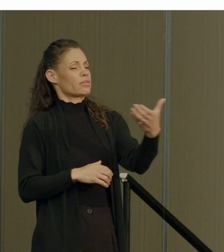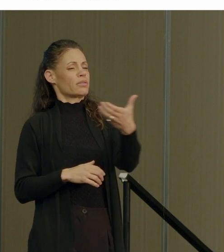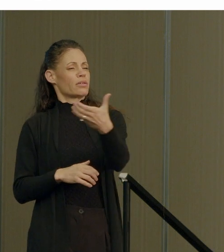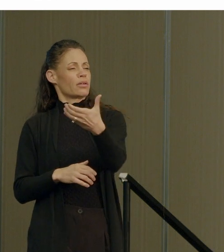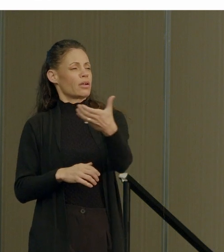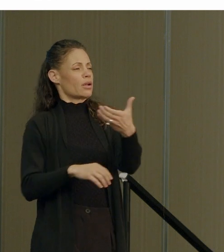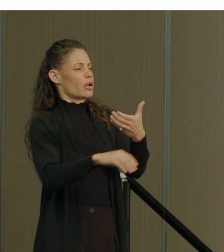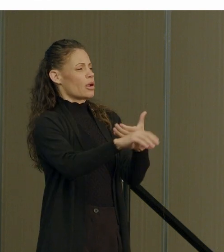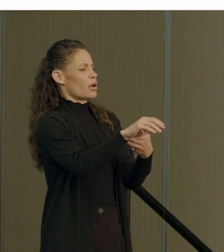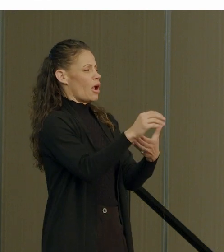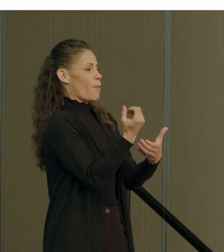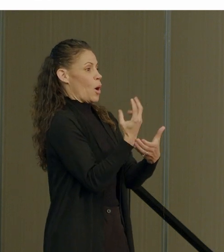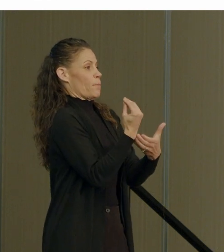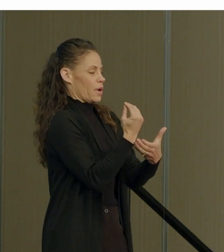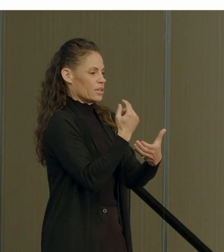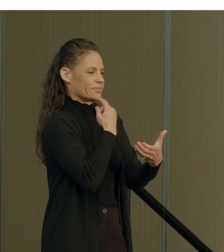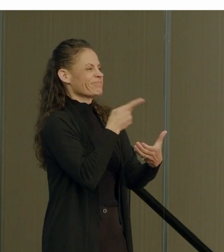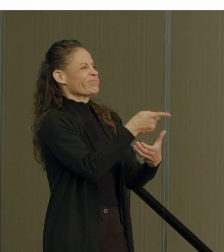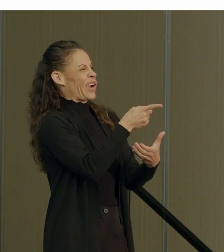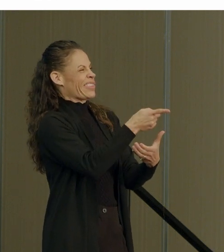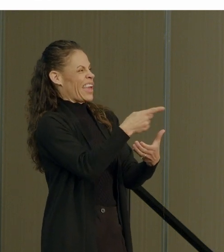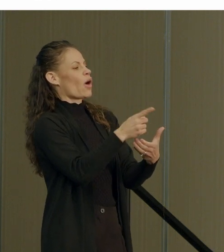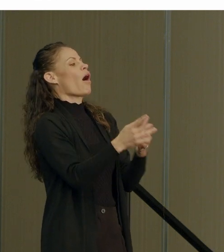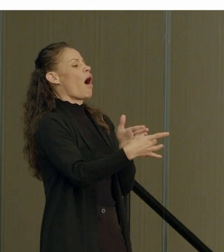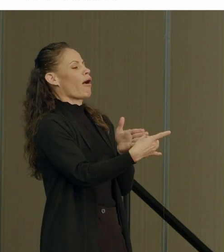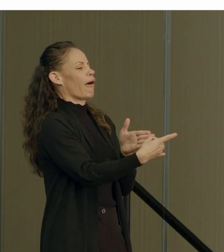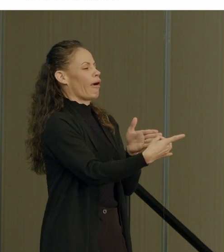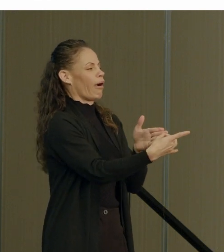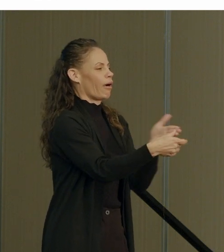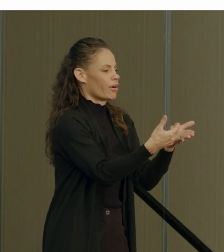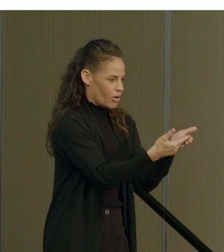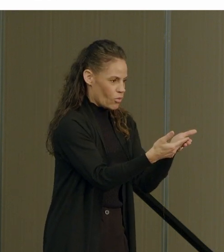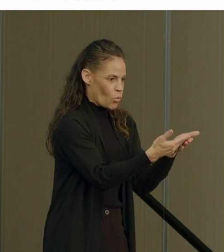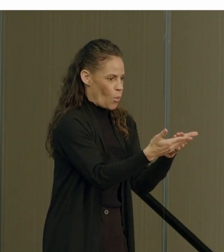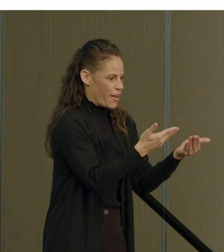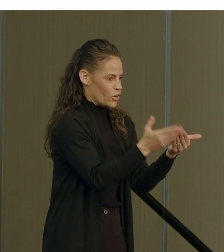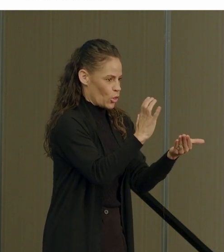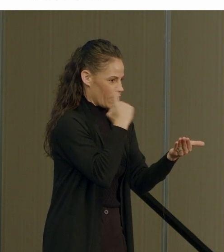will find that thing for you and guide you right to it.